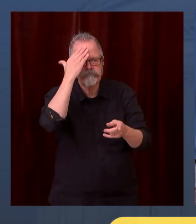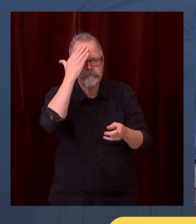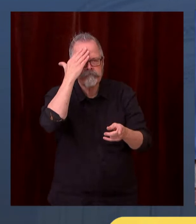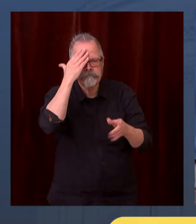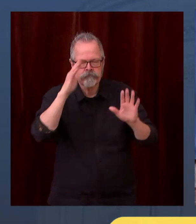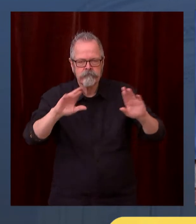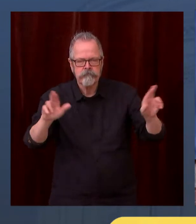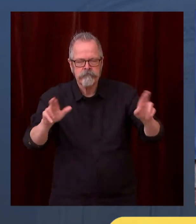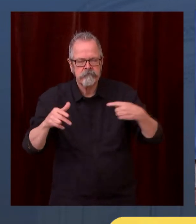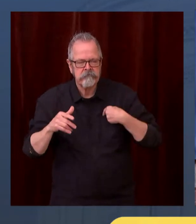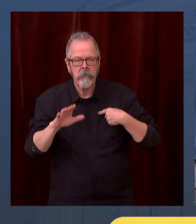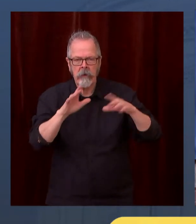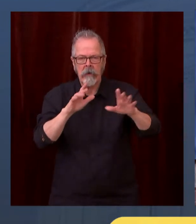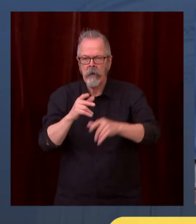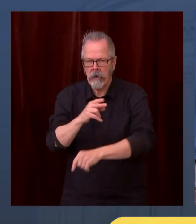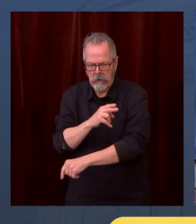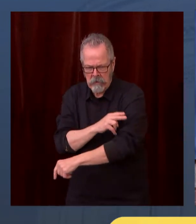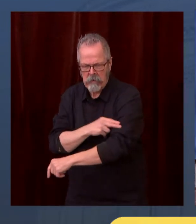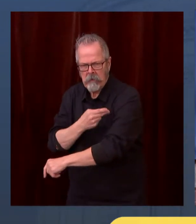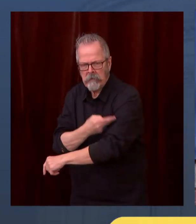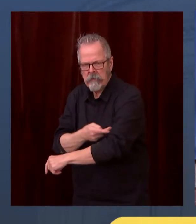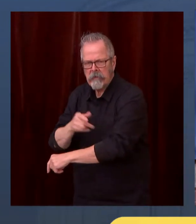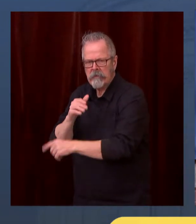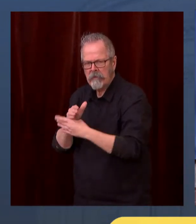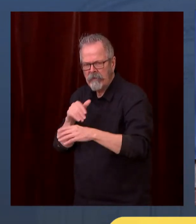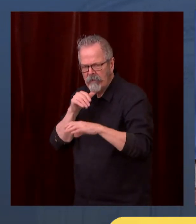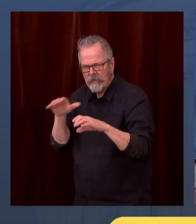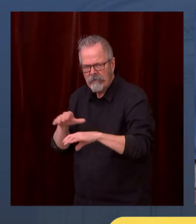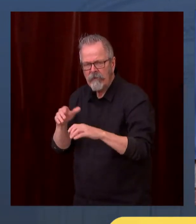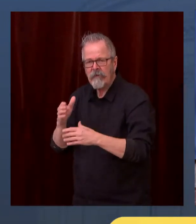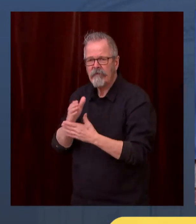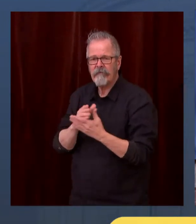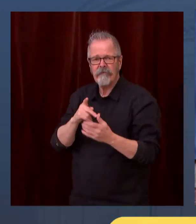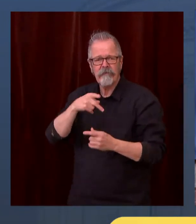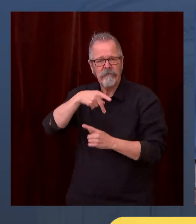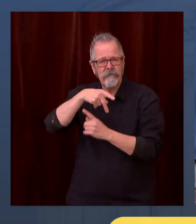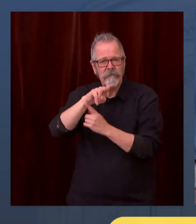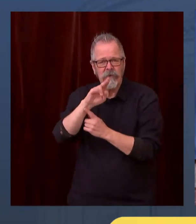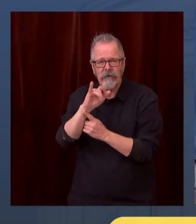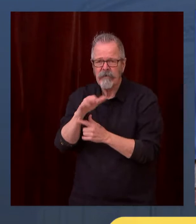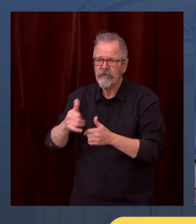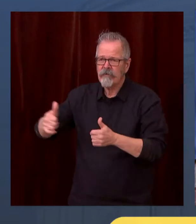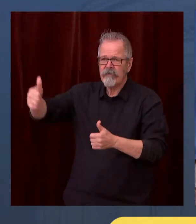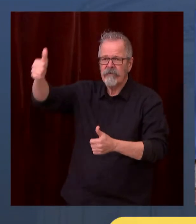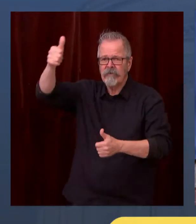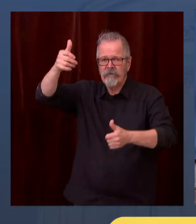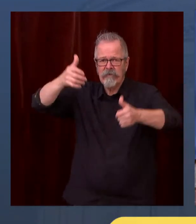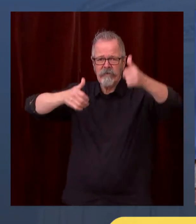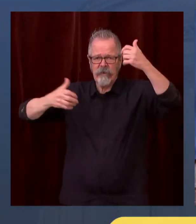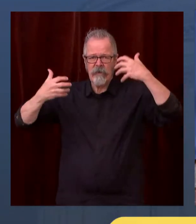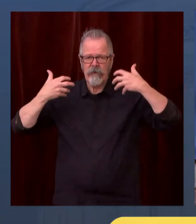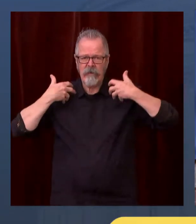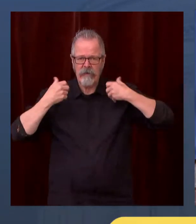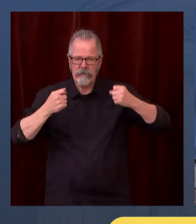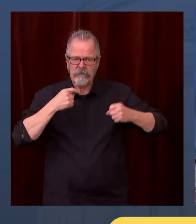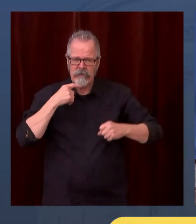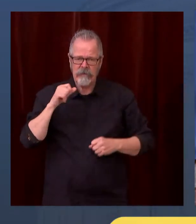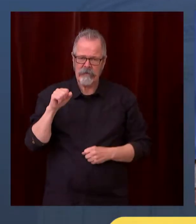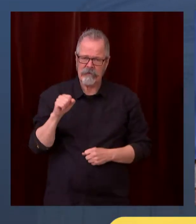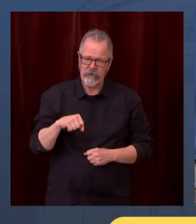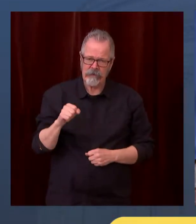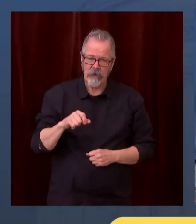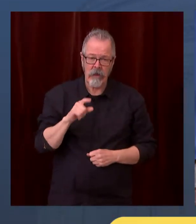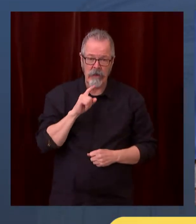capacity, but even some of the public health officials in some of these smaller counties are saying, to quote them, this is insane.